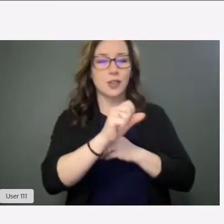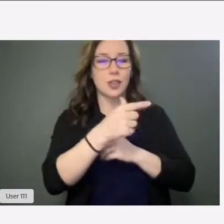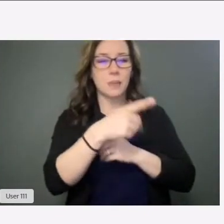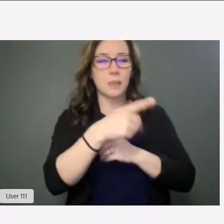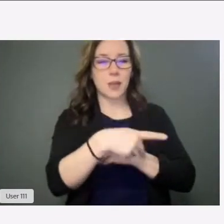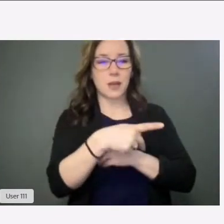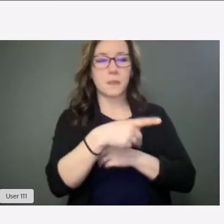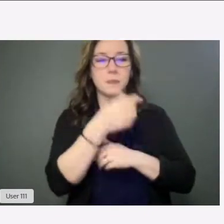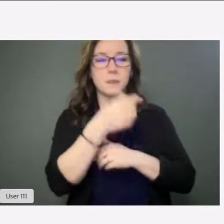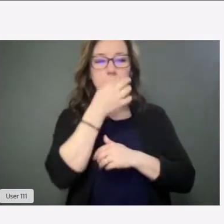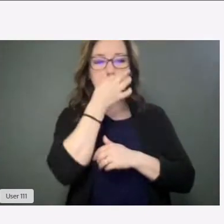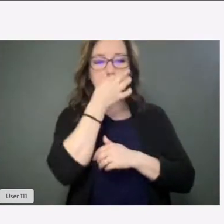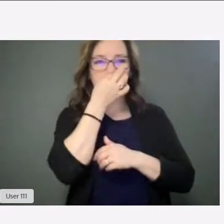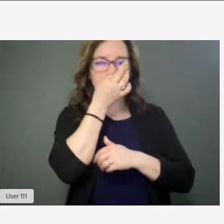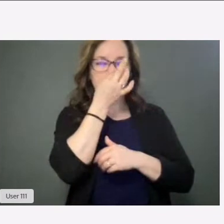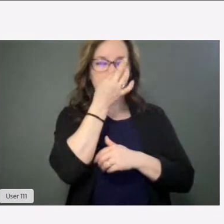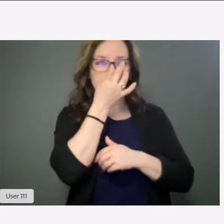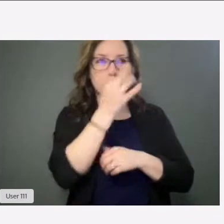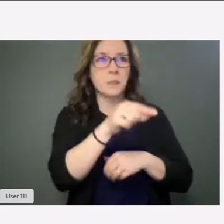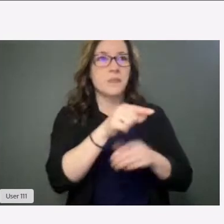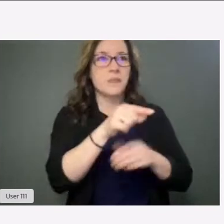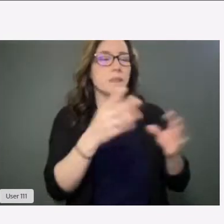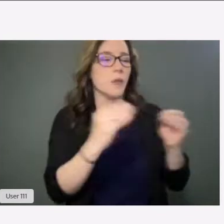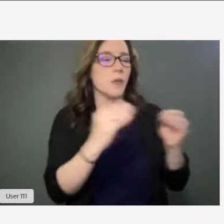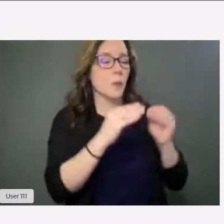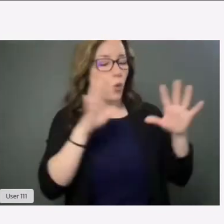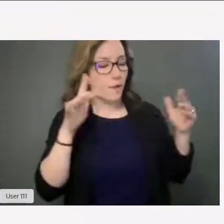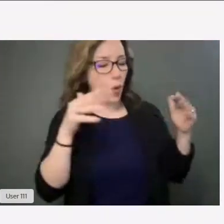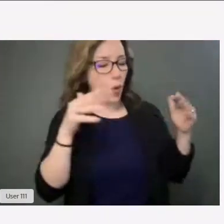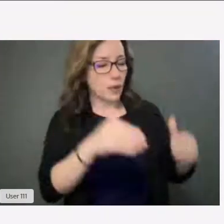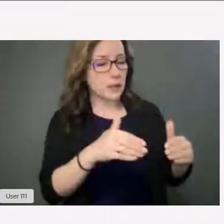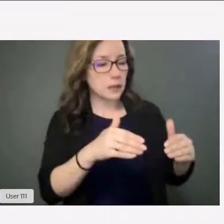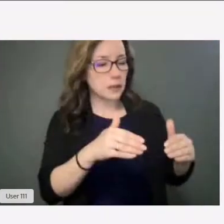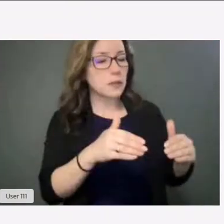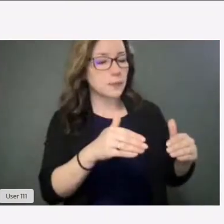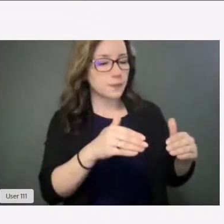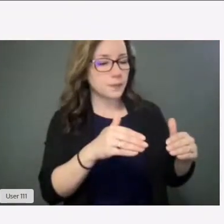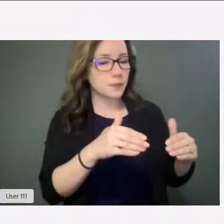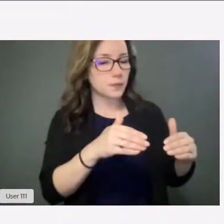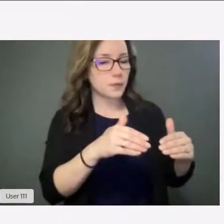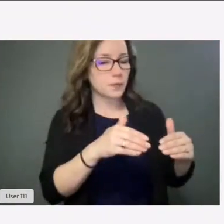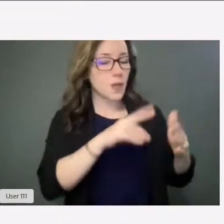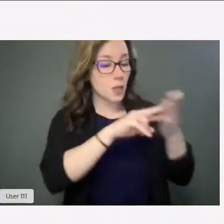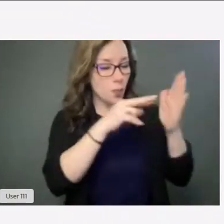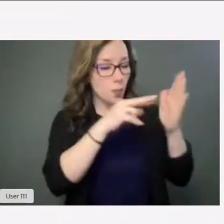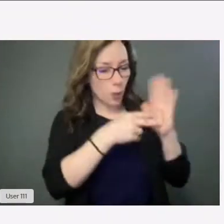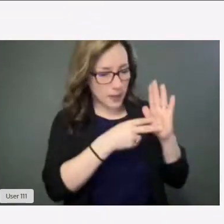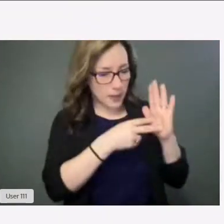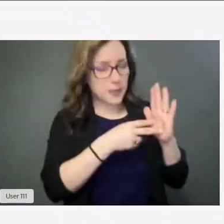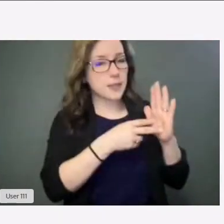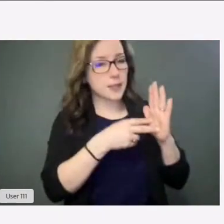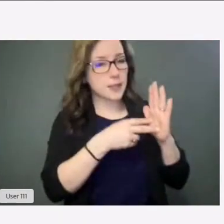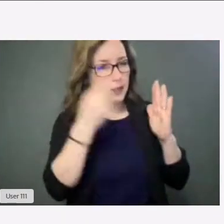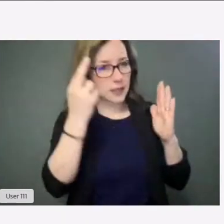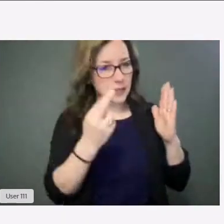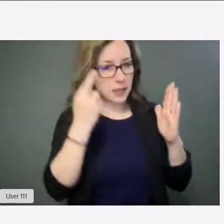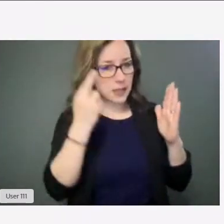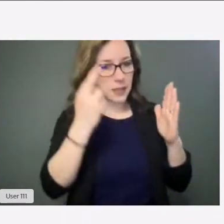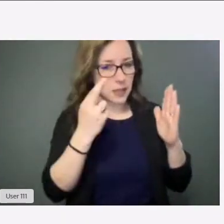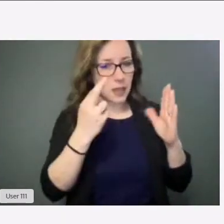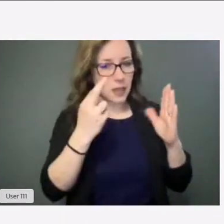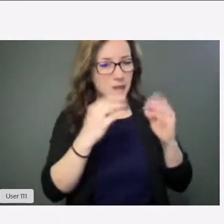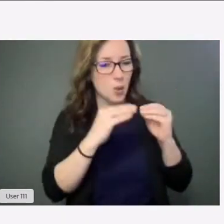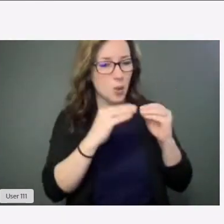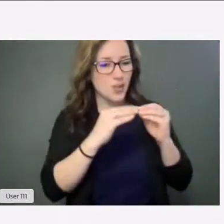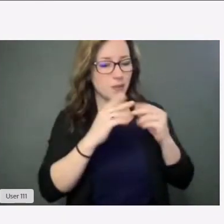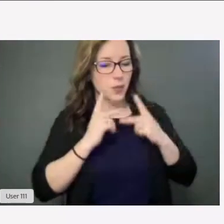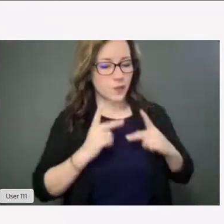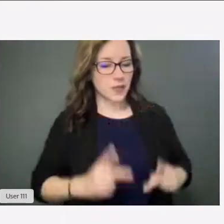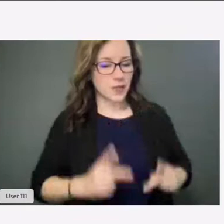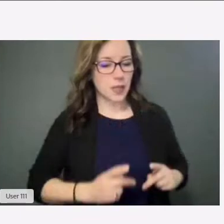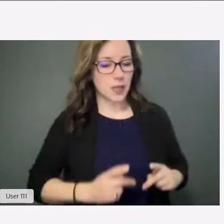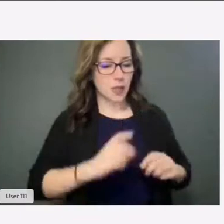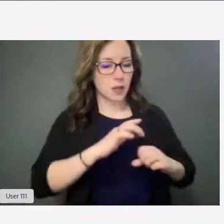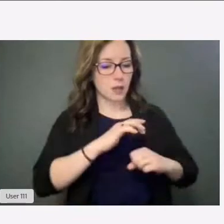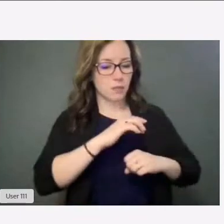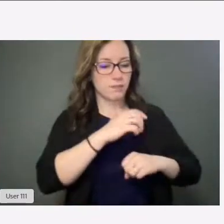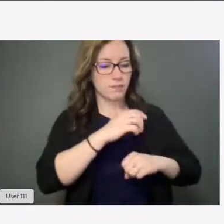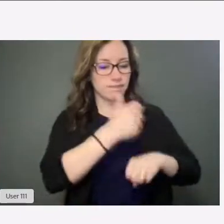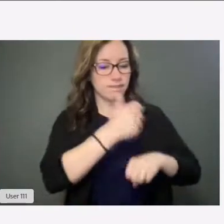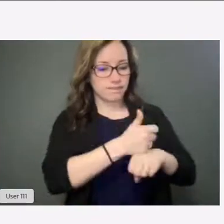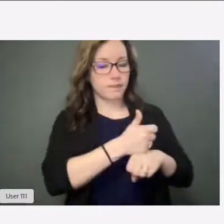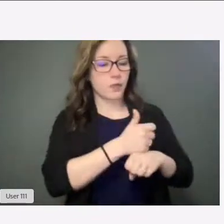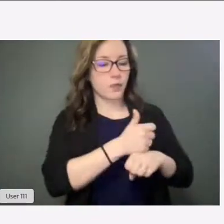narrowly focused in a sense in its mission and its purpose. Obviously, it's mostly for physical hardening of